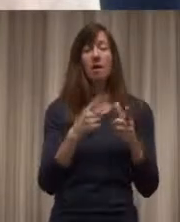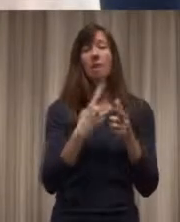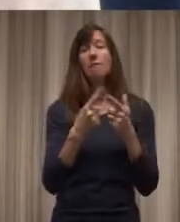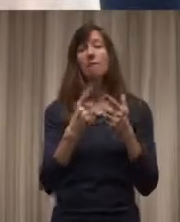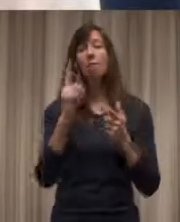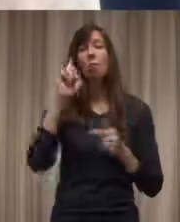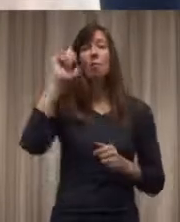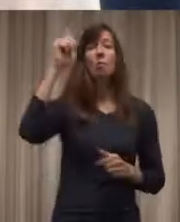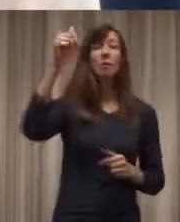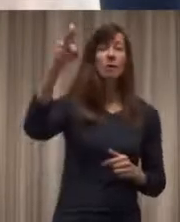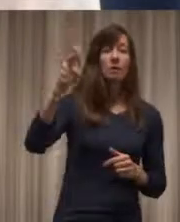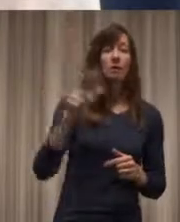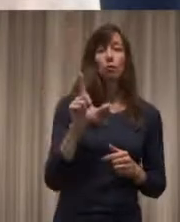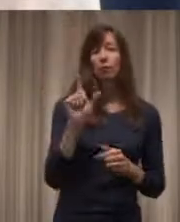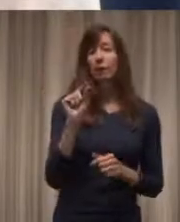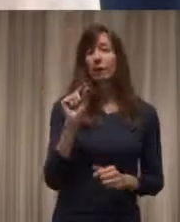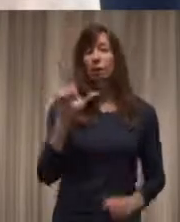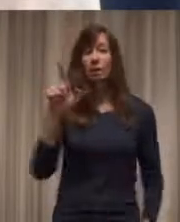of 2021.